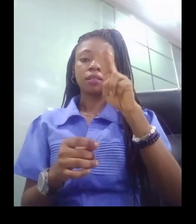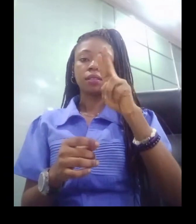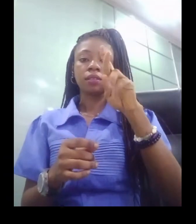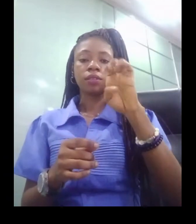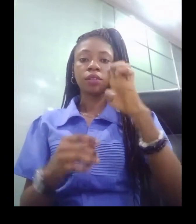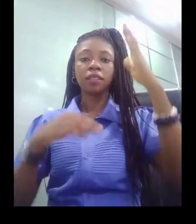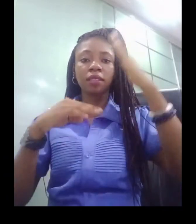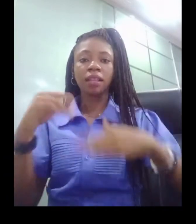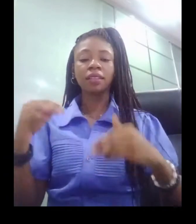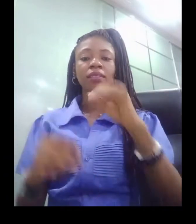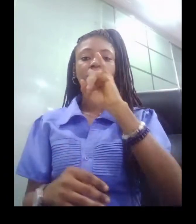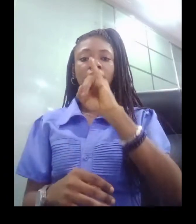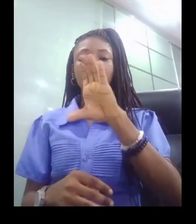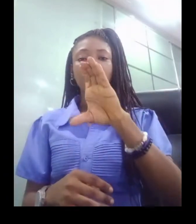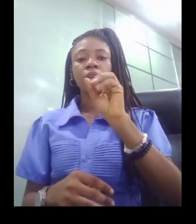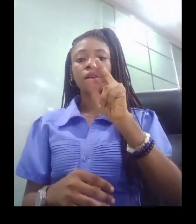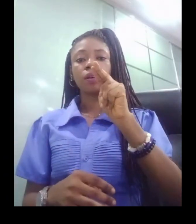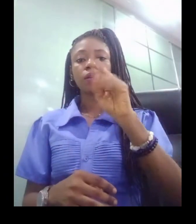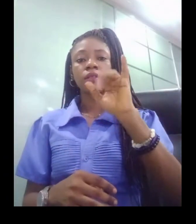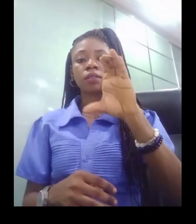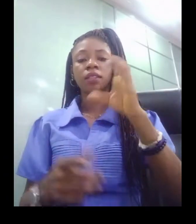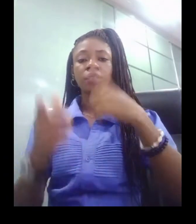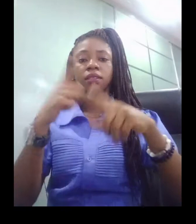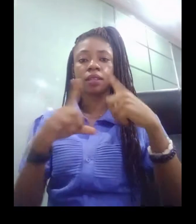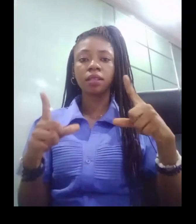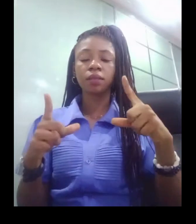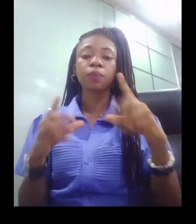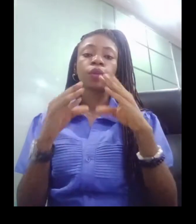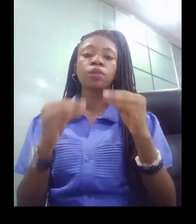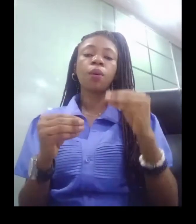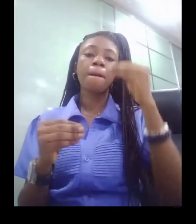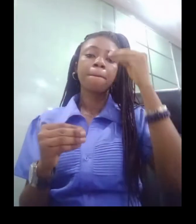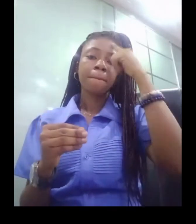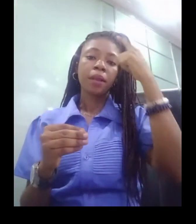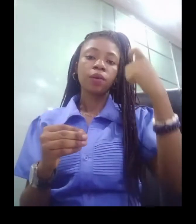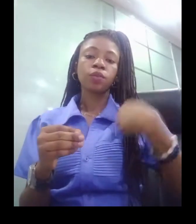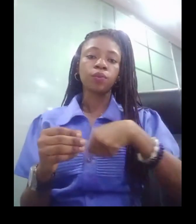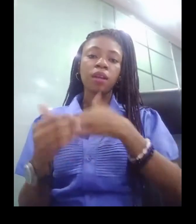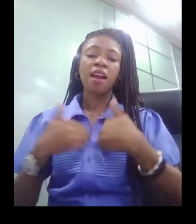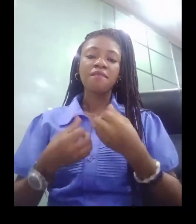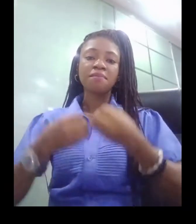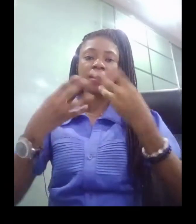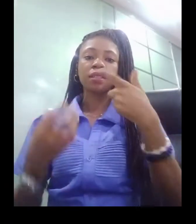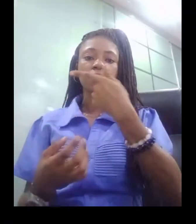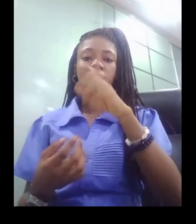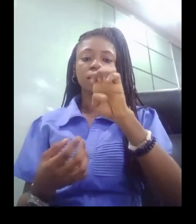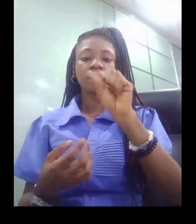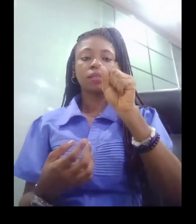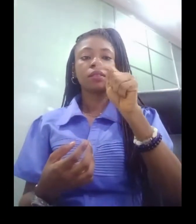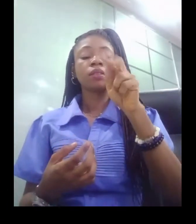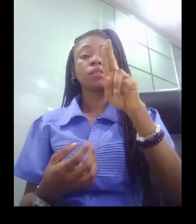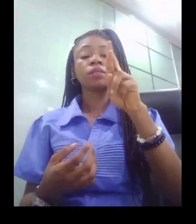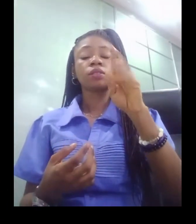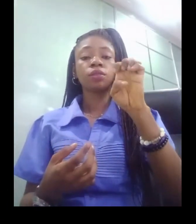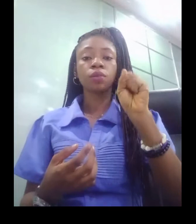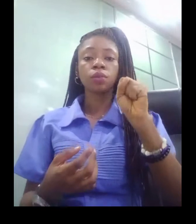or iconic signs. So because there's a lot of gestures, or there are many